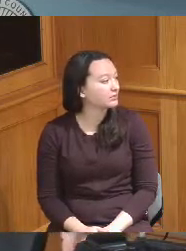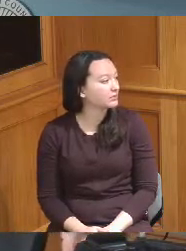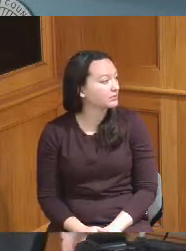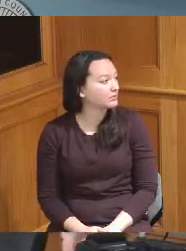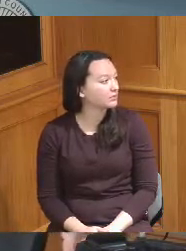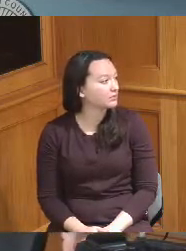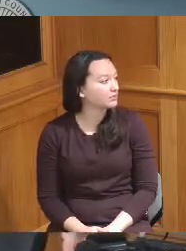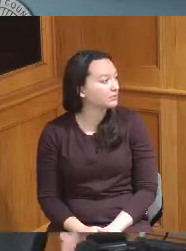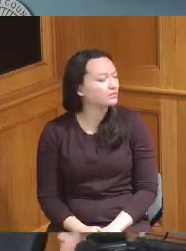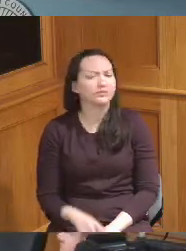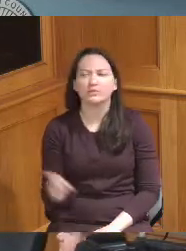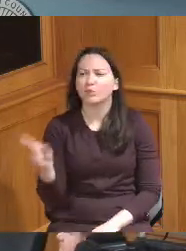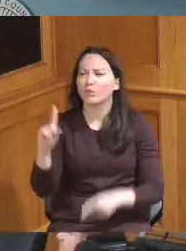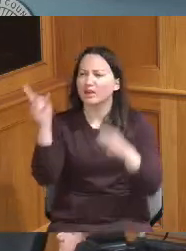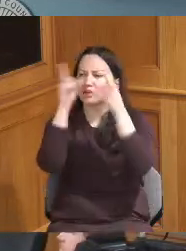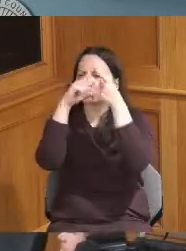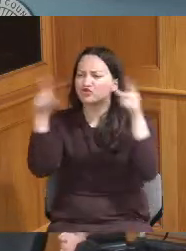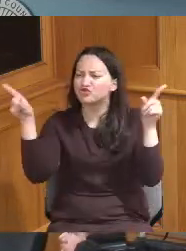Where'd the sheriff go?